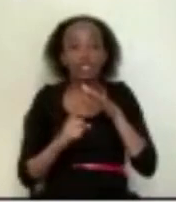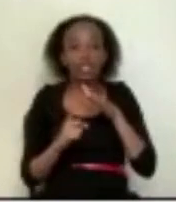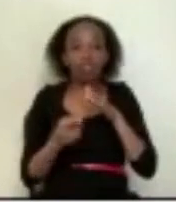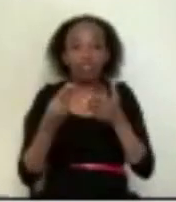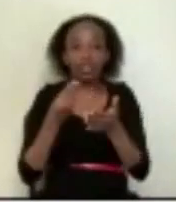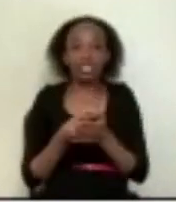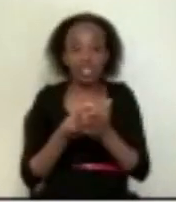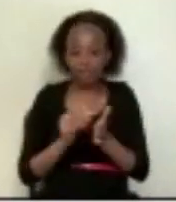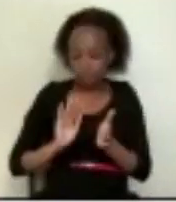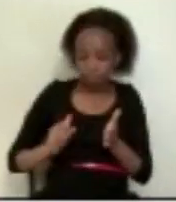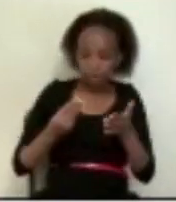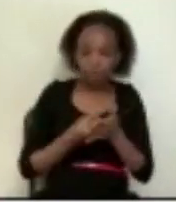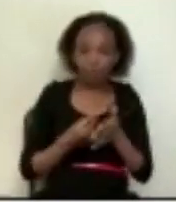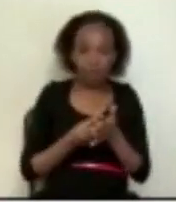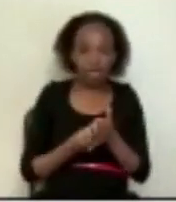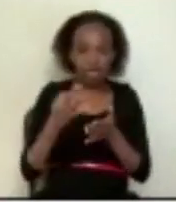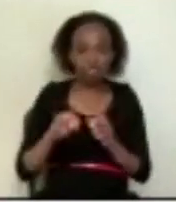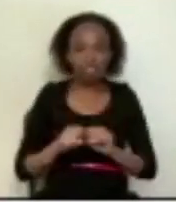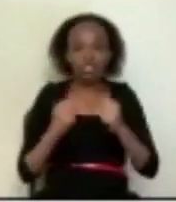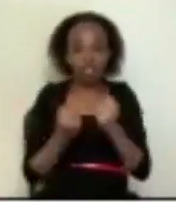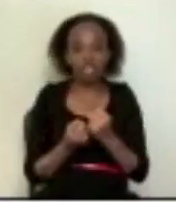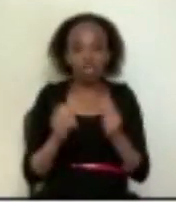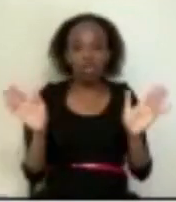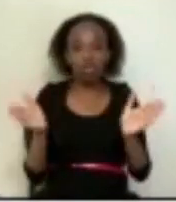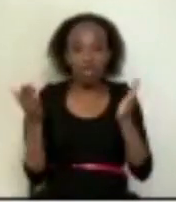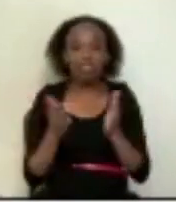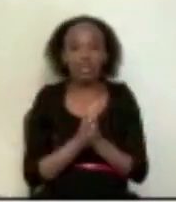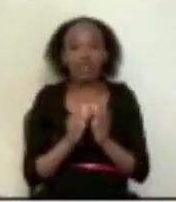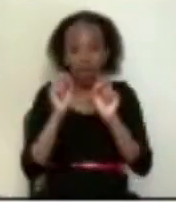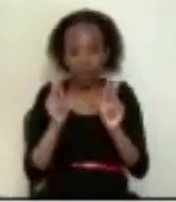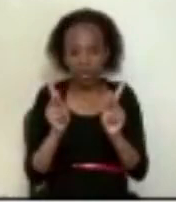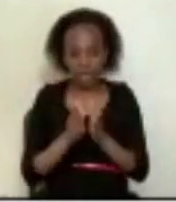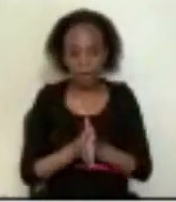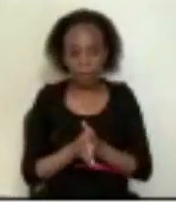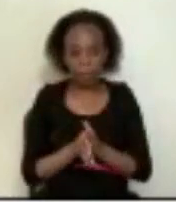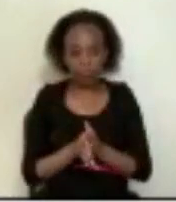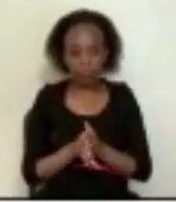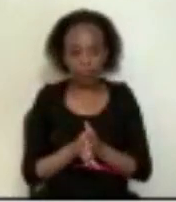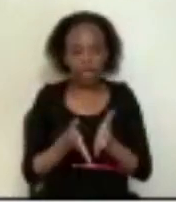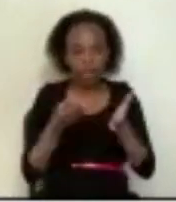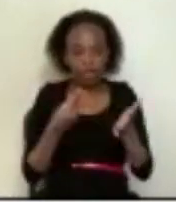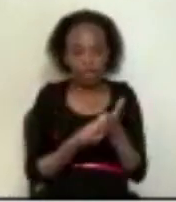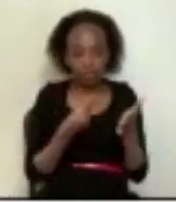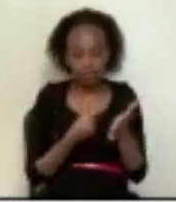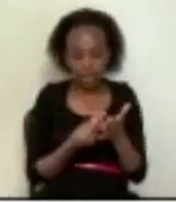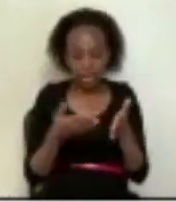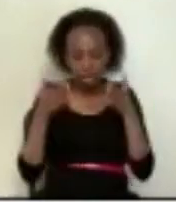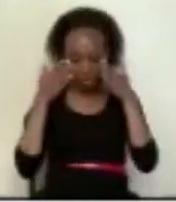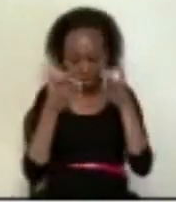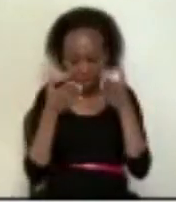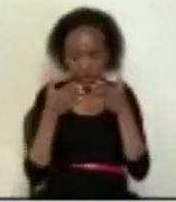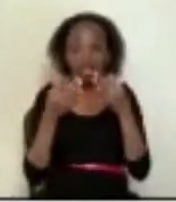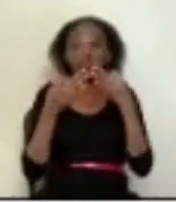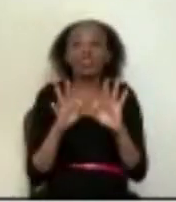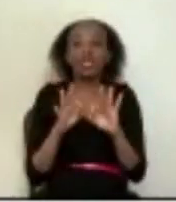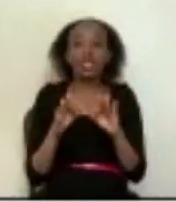Finance set aside money for social welfare, right? So this money goes towards free